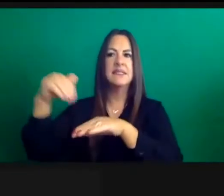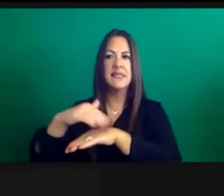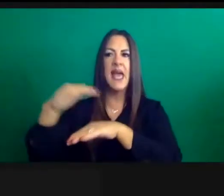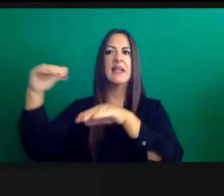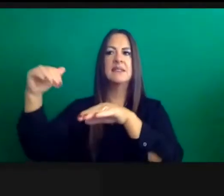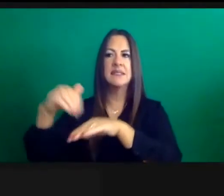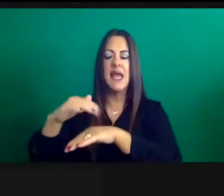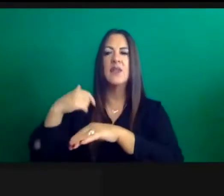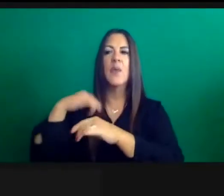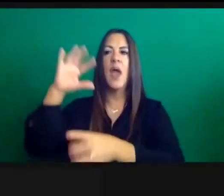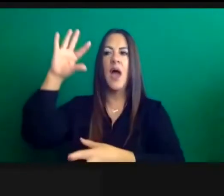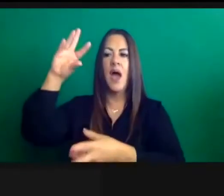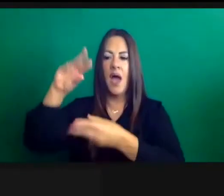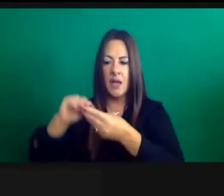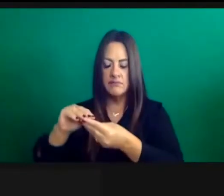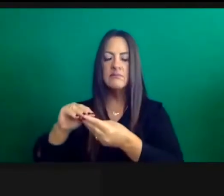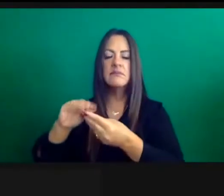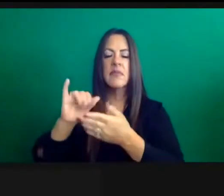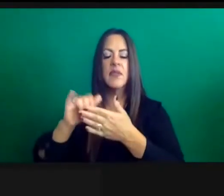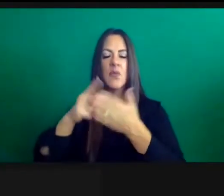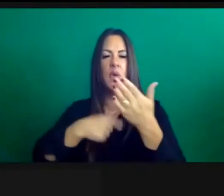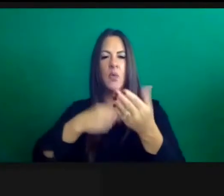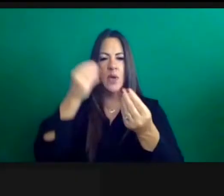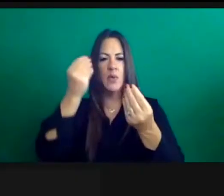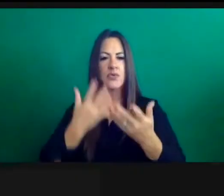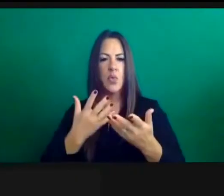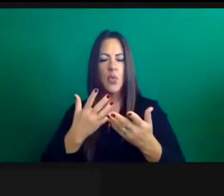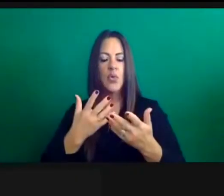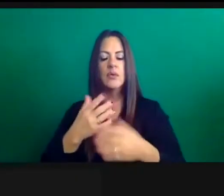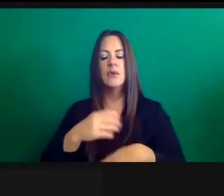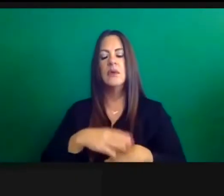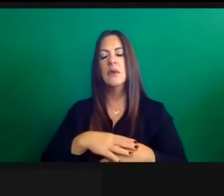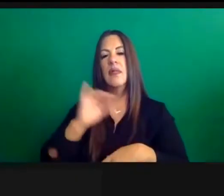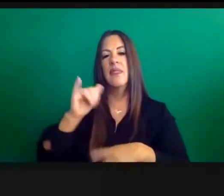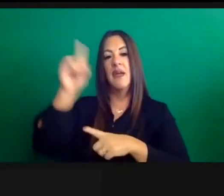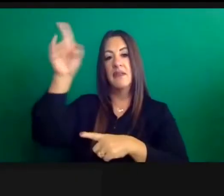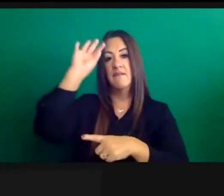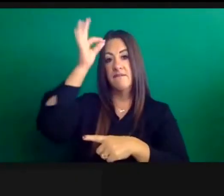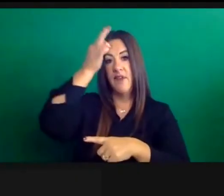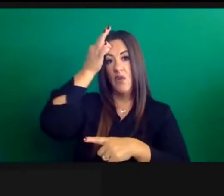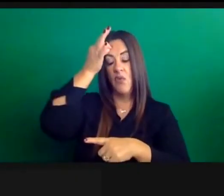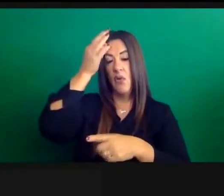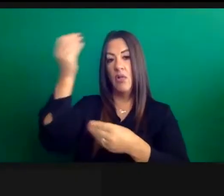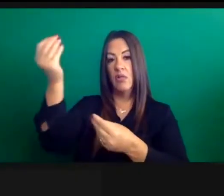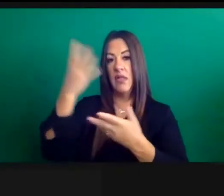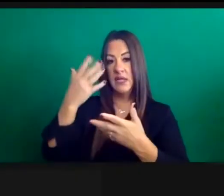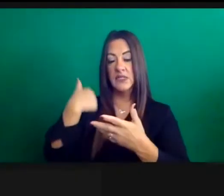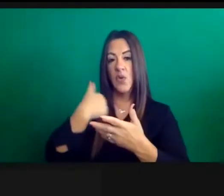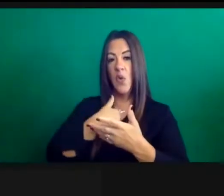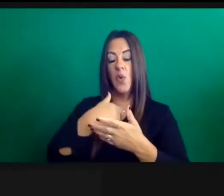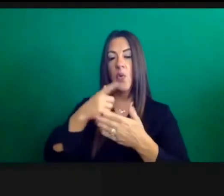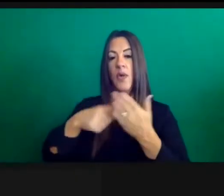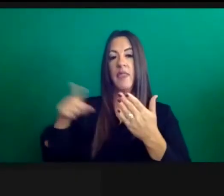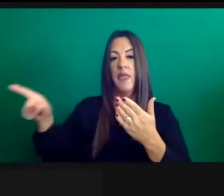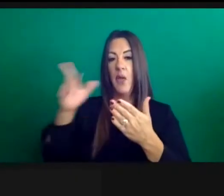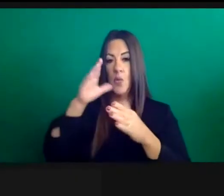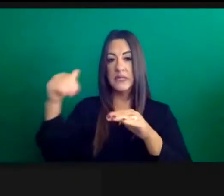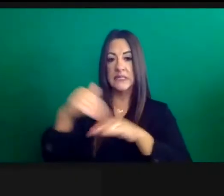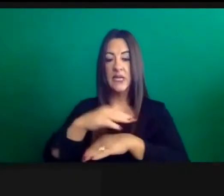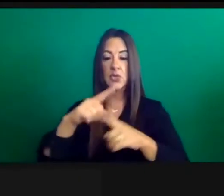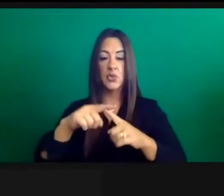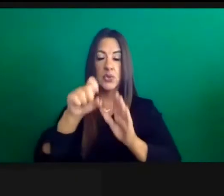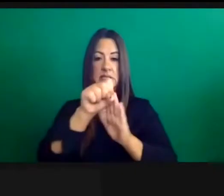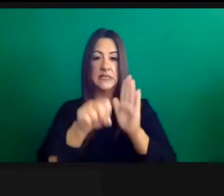where we're told an allocation from the federal government to the state. We then share what the different counties are going to